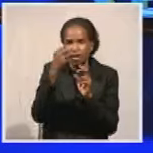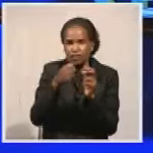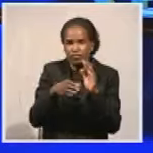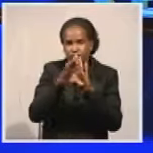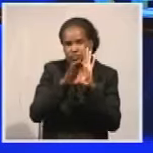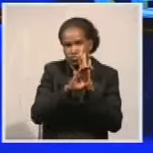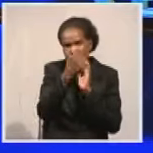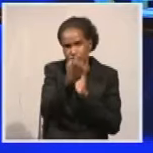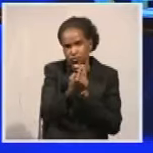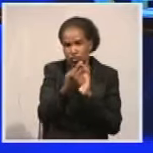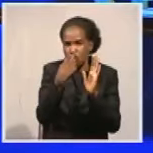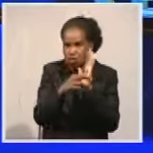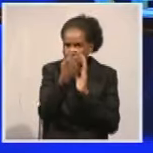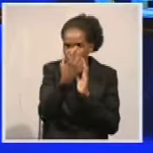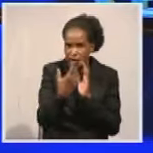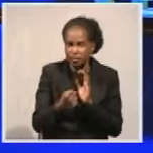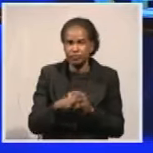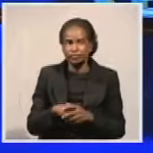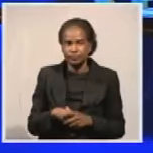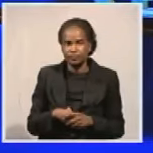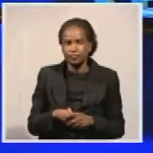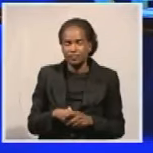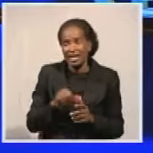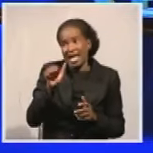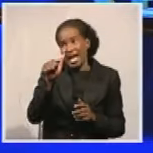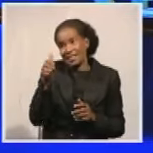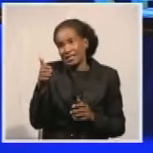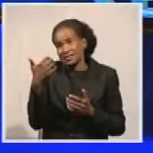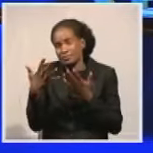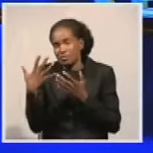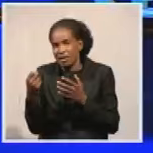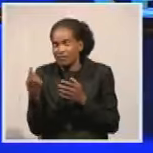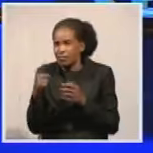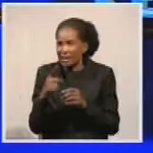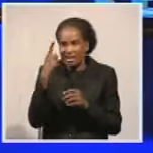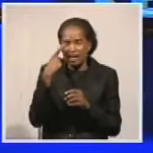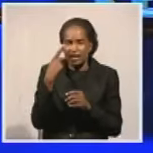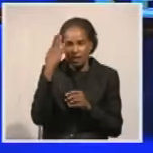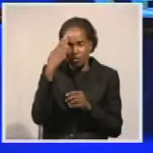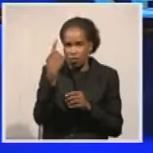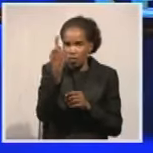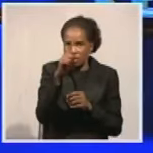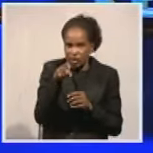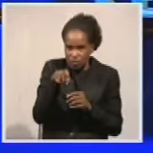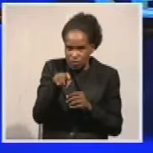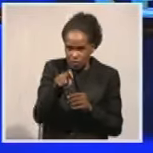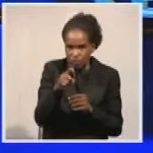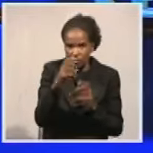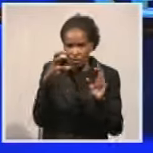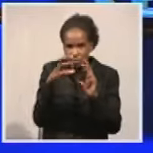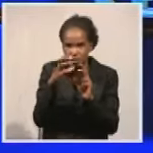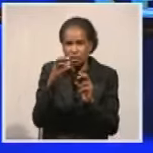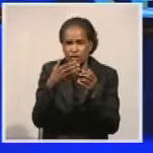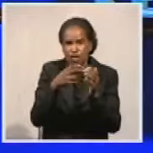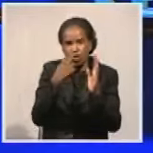Maybe not only them. Maybe there are others that have come. But you're saying that's the next step to be able to formalize also that aspect.